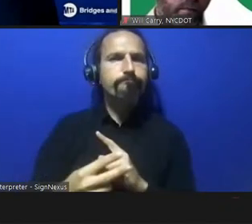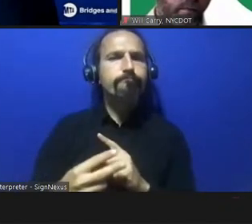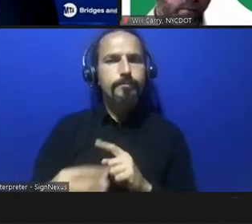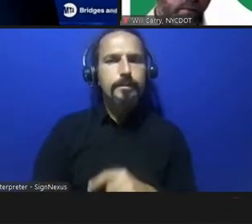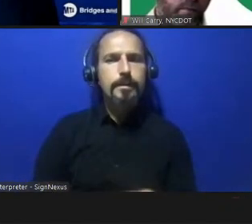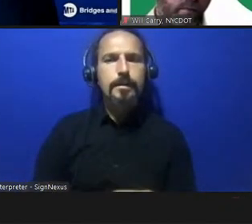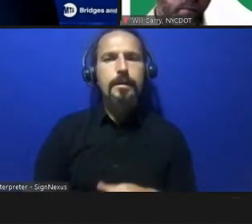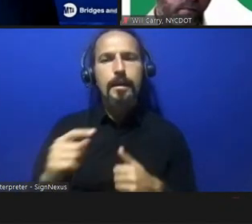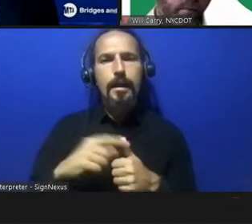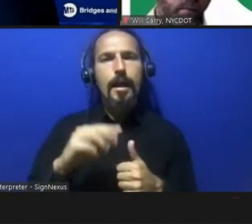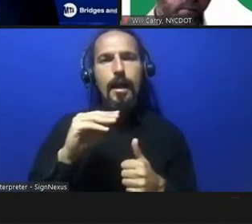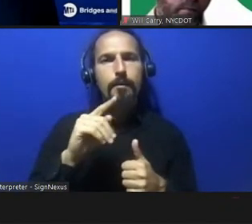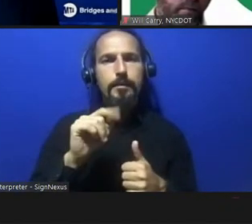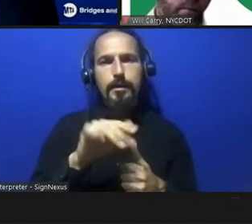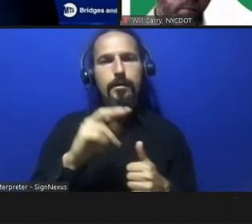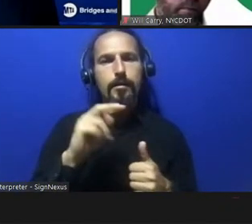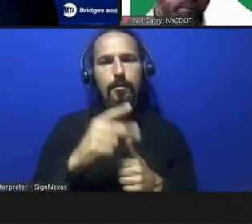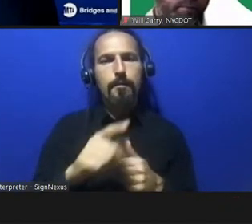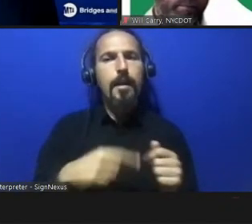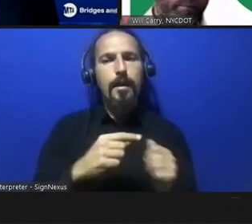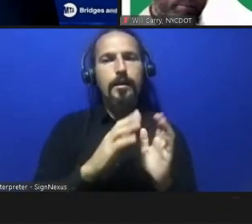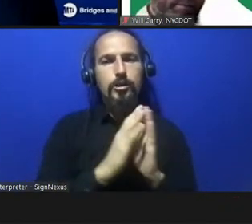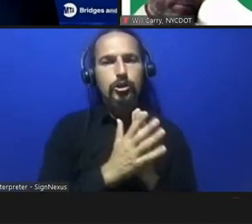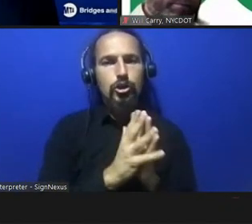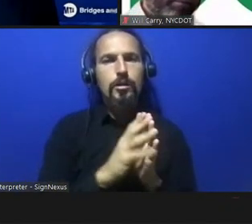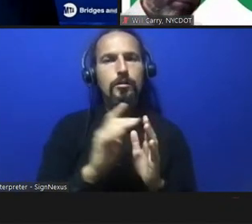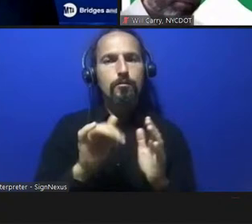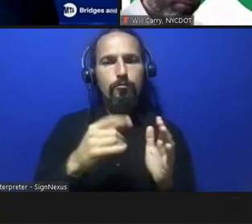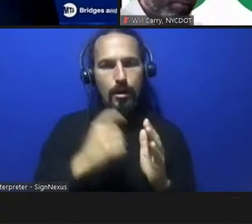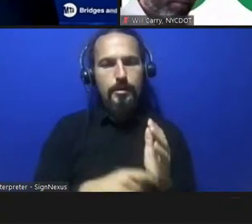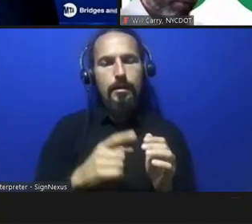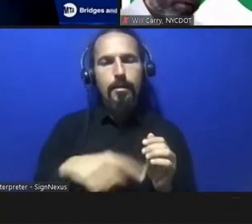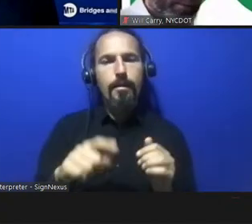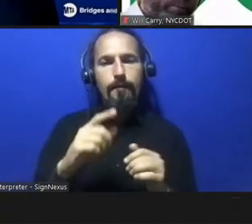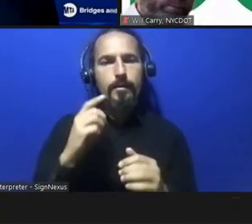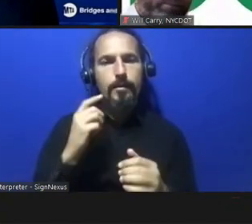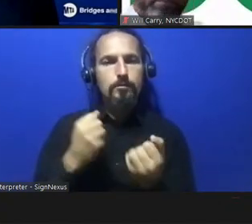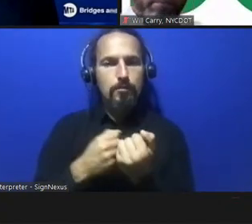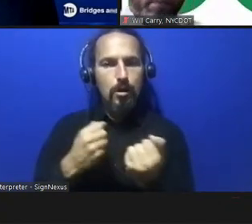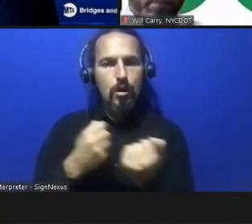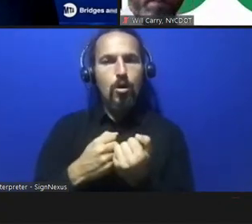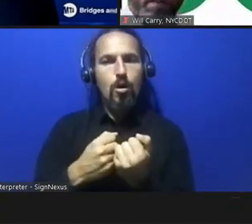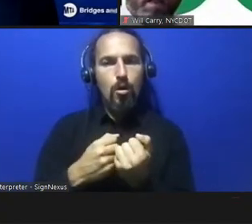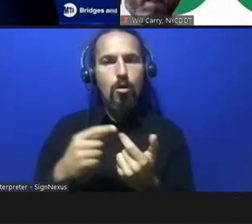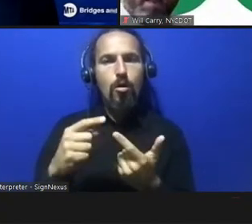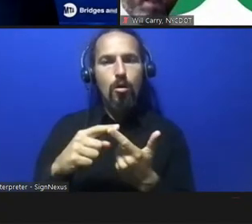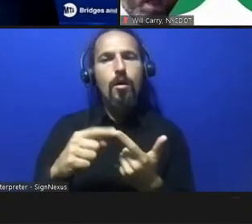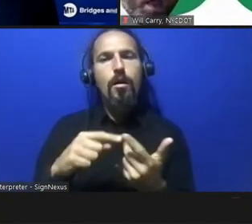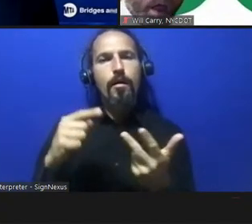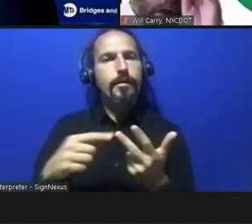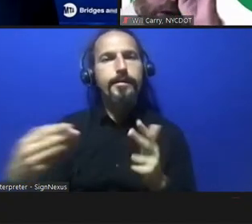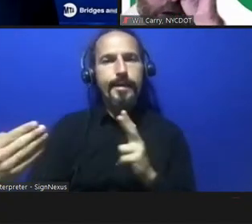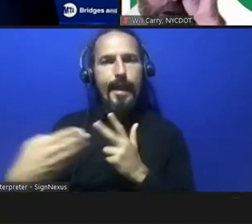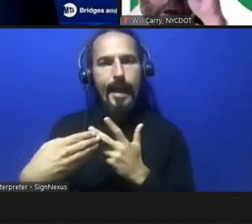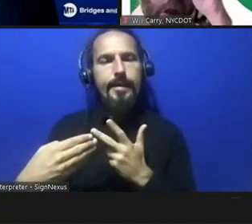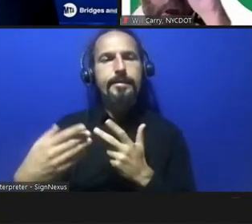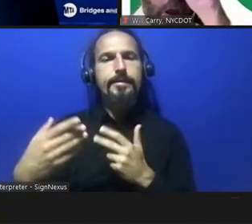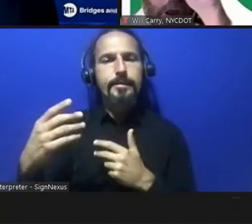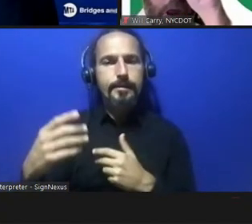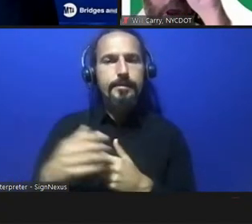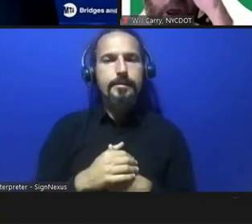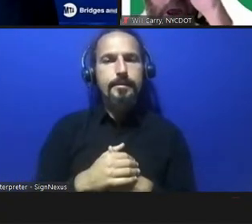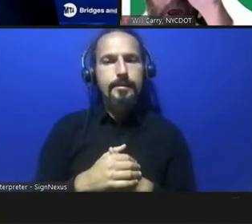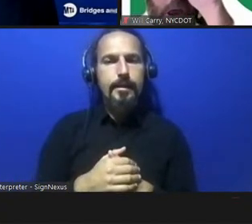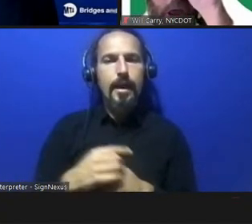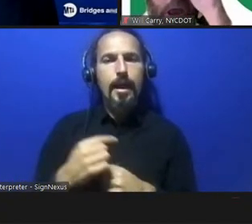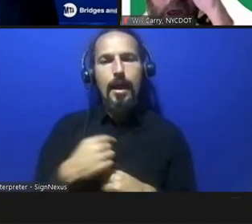we have the mca's position on congestion pricing those for congestion pricing right and then those who aren't for congestion pricing